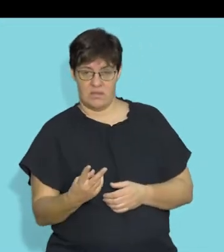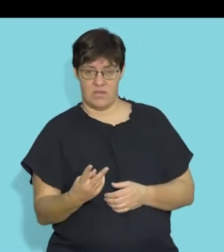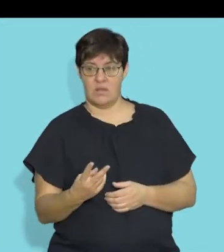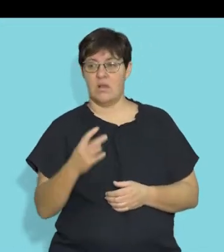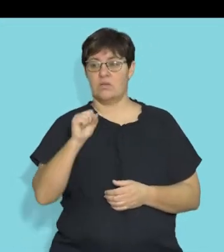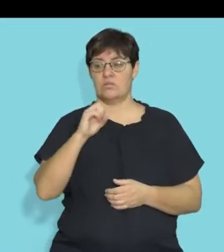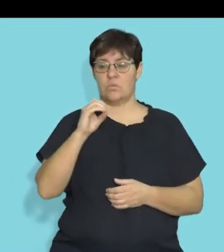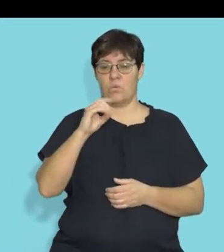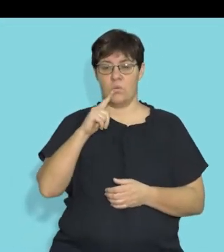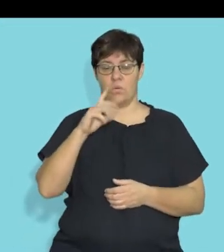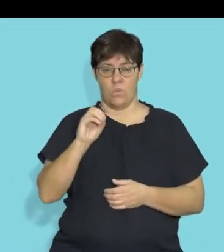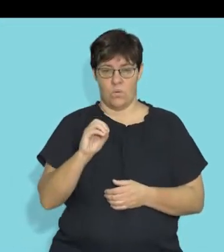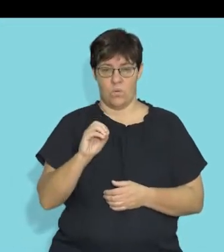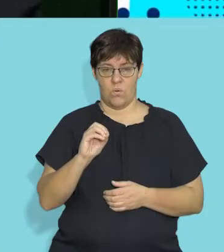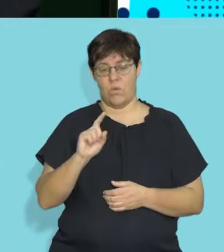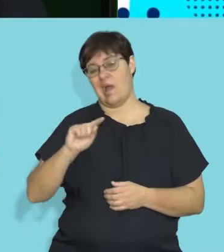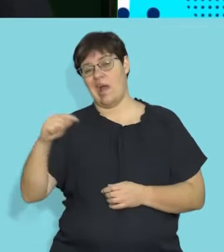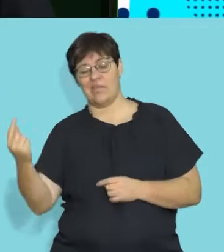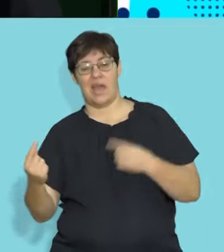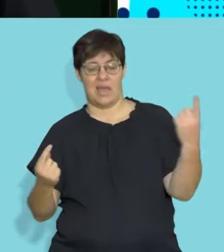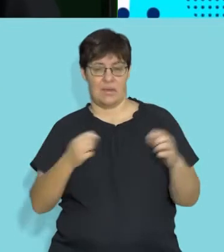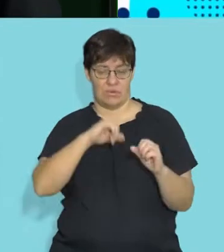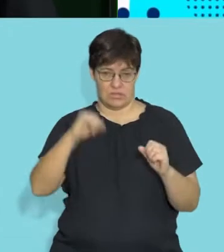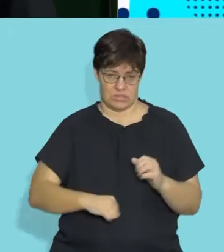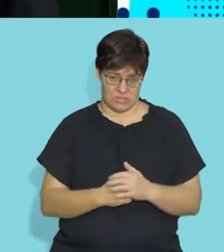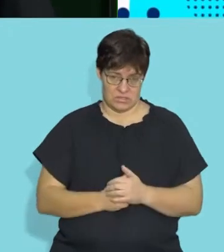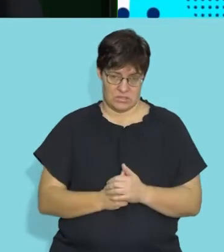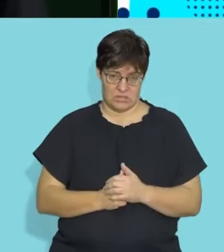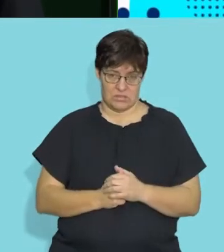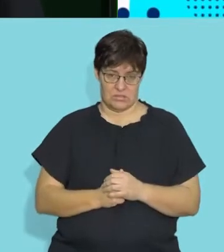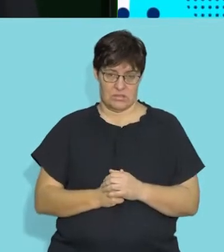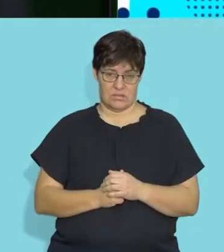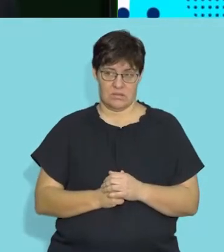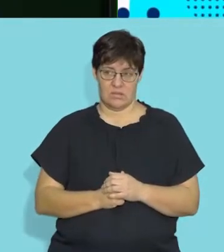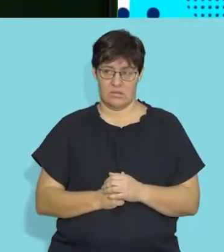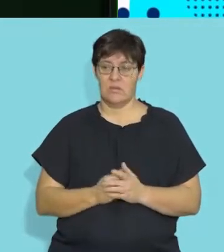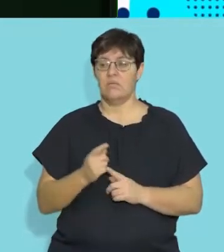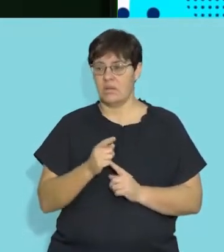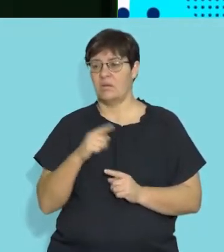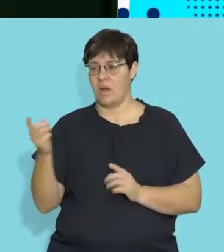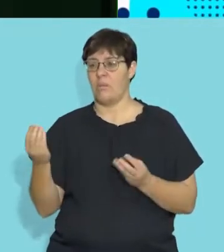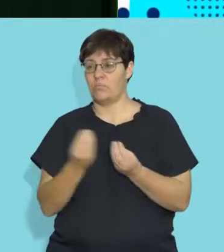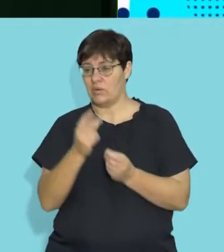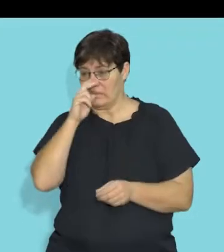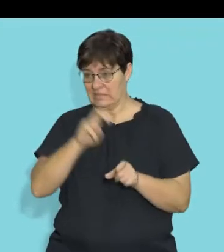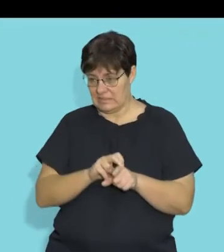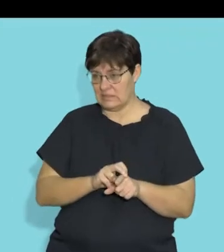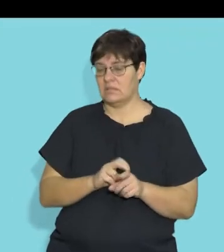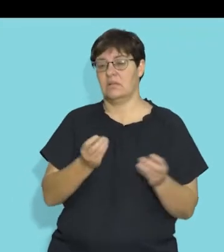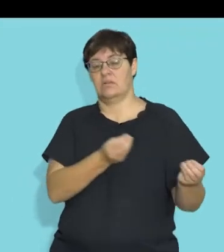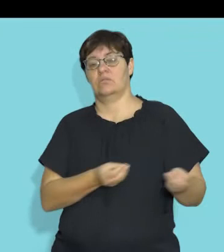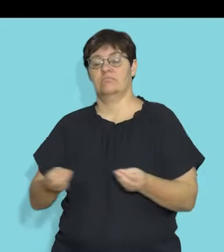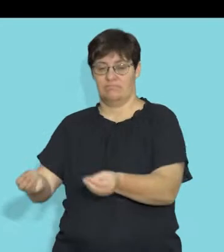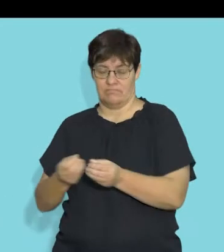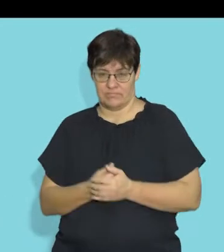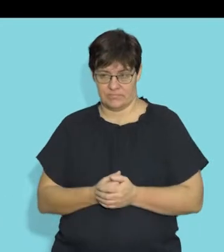means move it to another branch where obviously there's a need for the products. Okay,